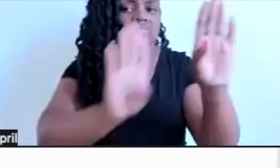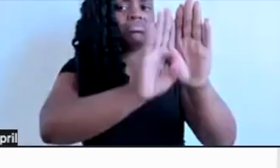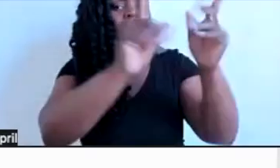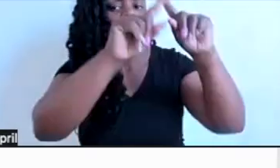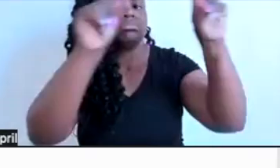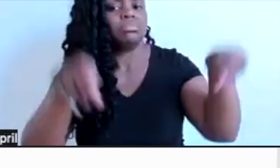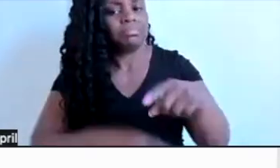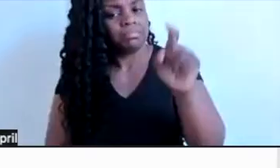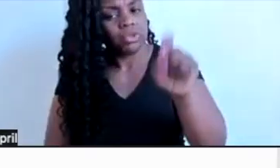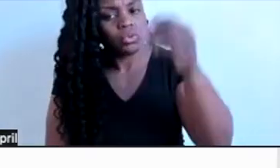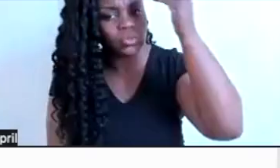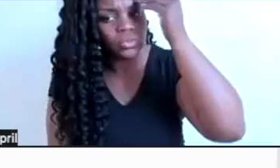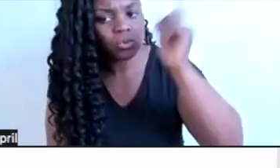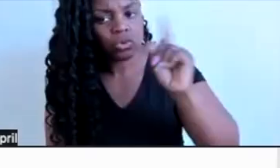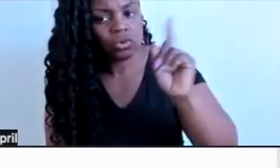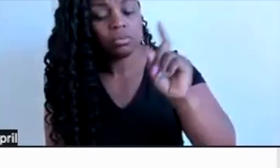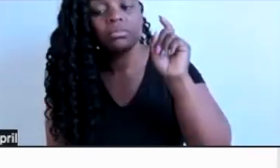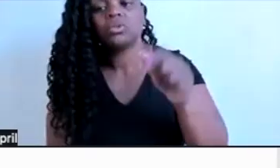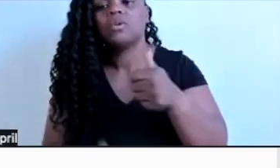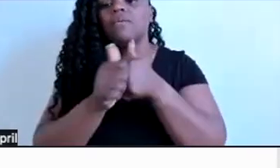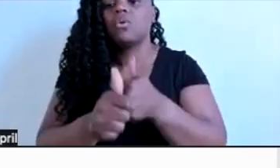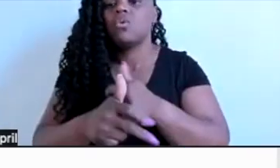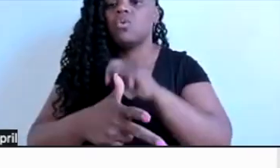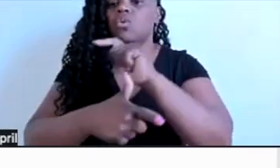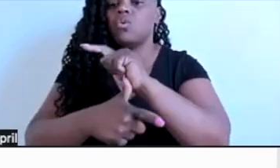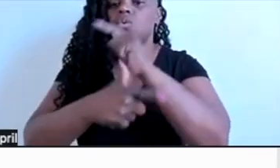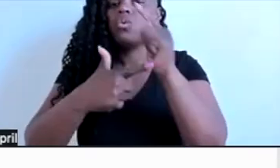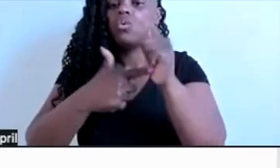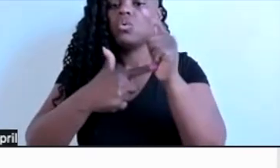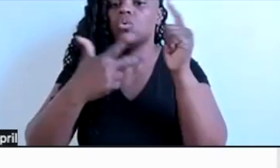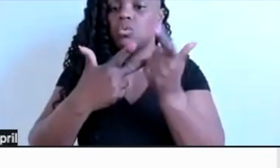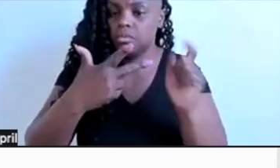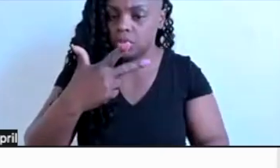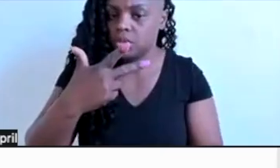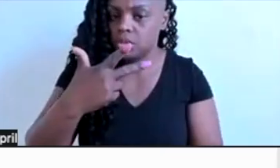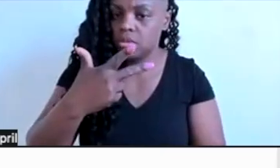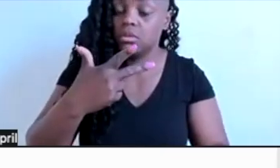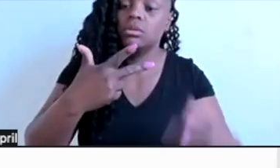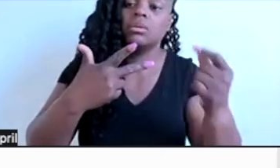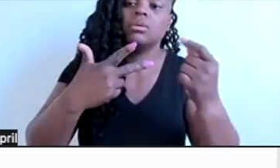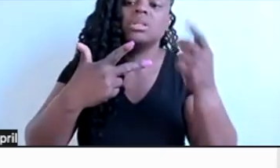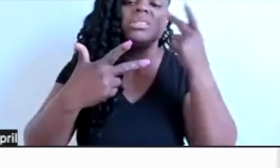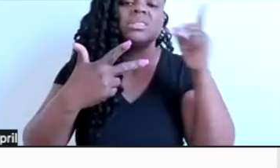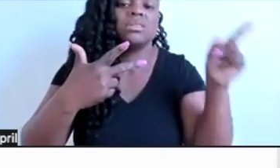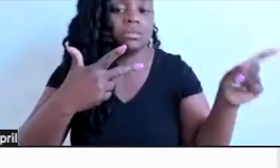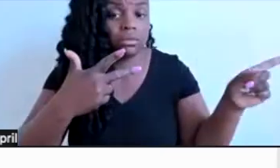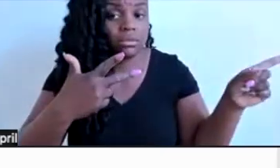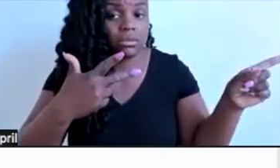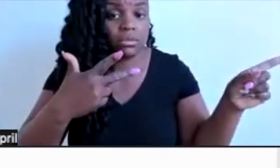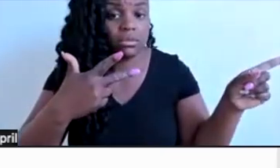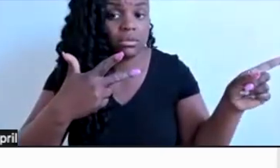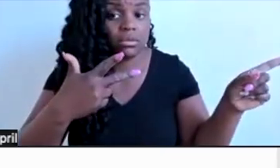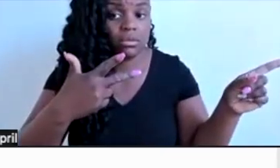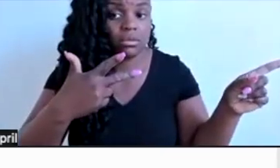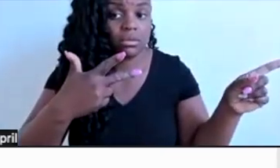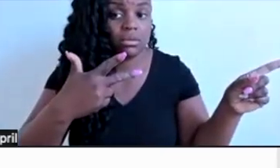specific order. To turn off the electricity, first turn off all the individual switches and then turn off the main switch last. If you